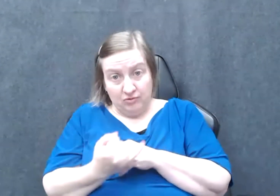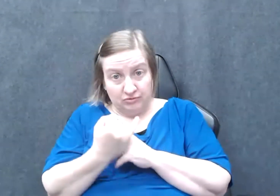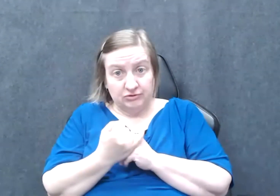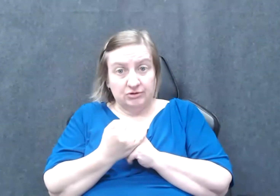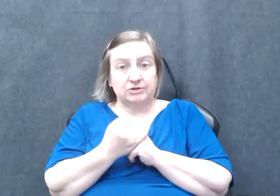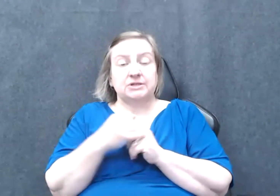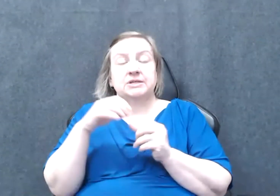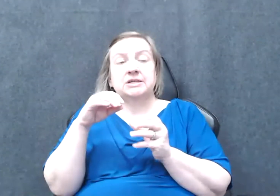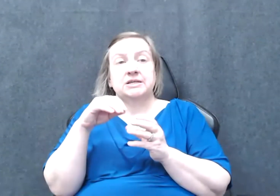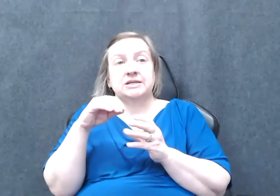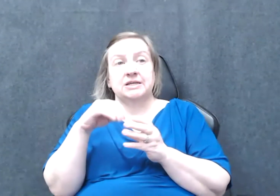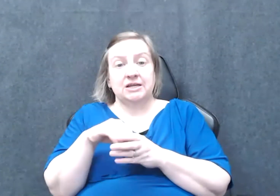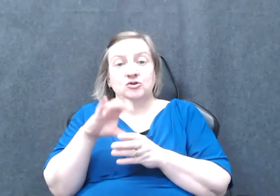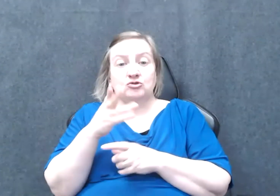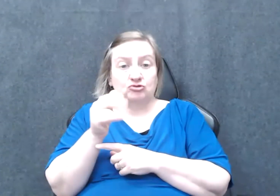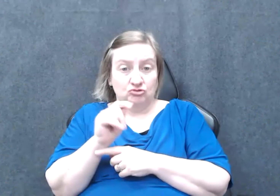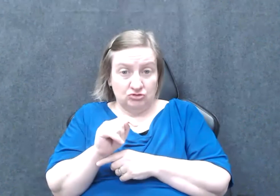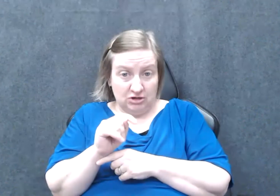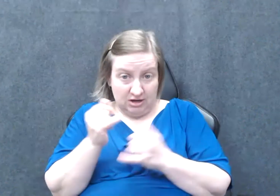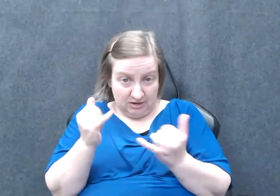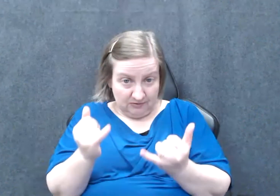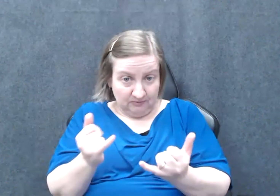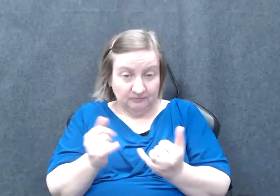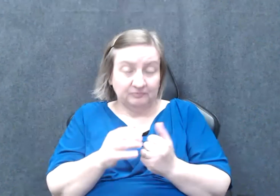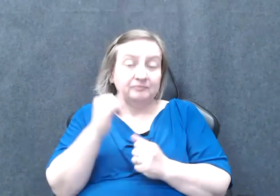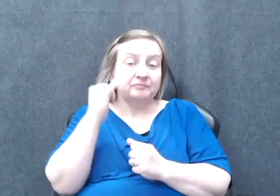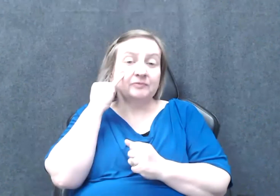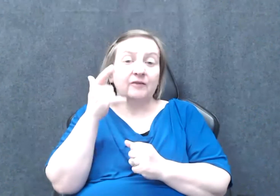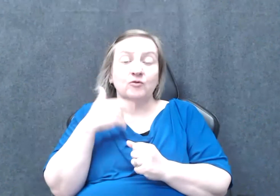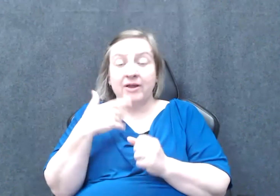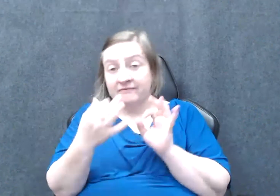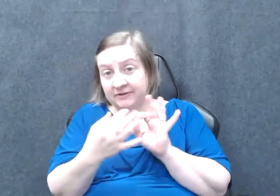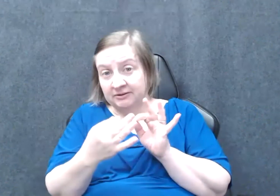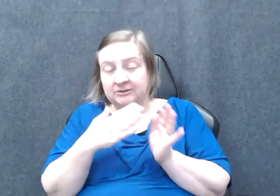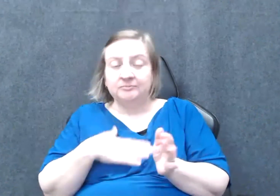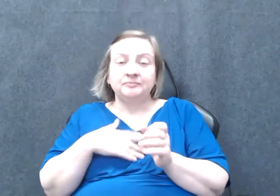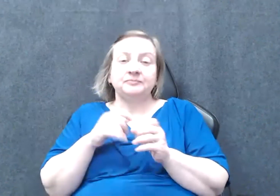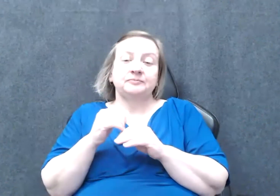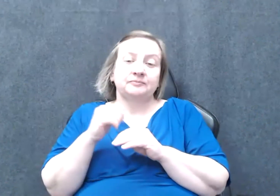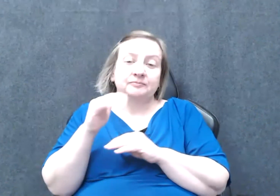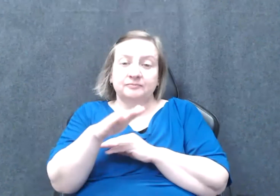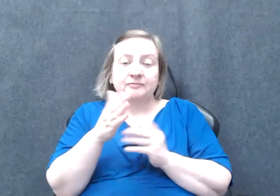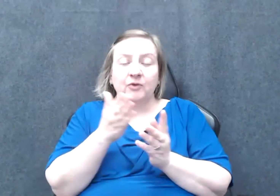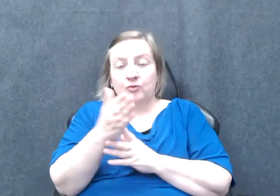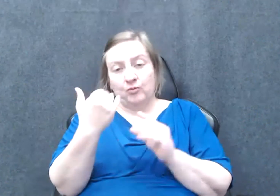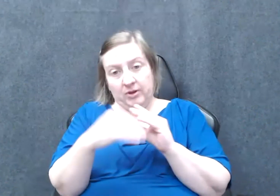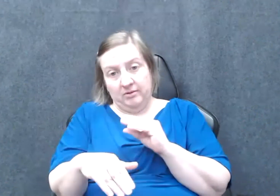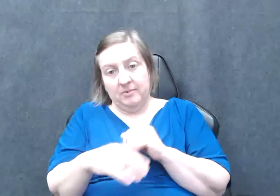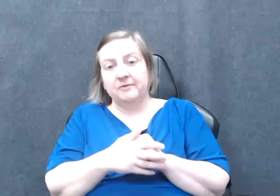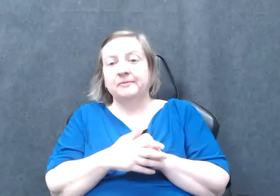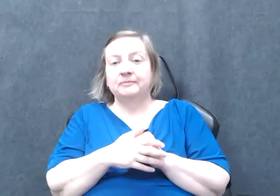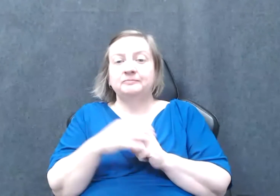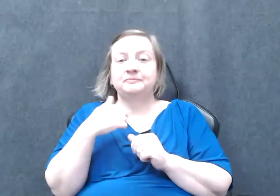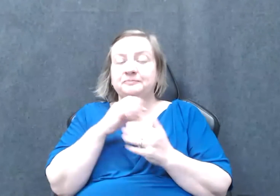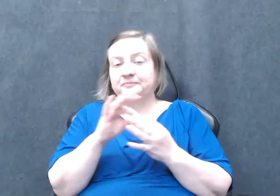into the website, into the chat box. So if you do have feedback, please do send it via email. As I have